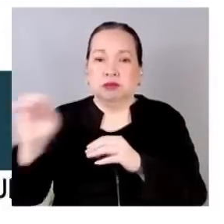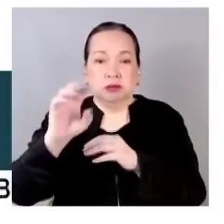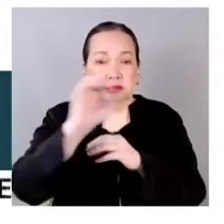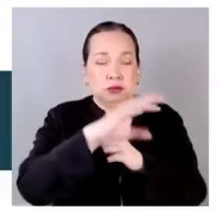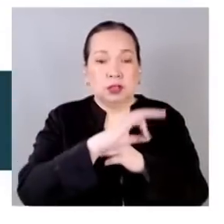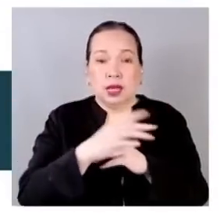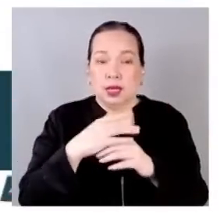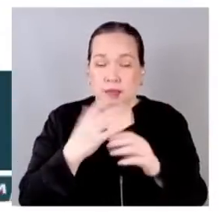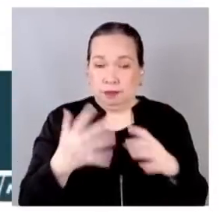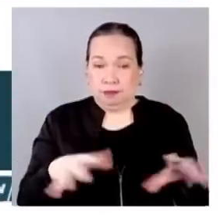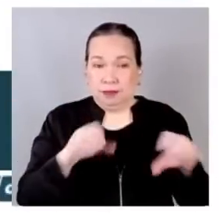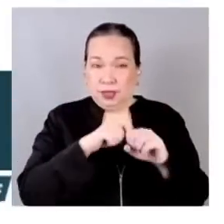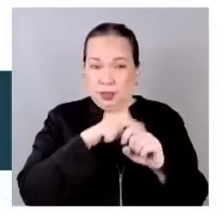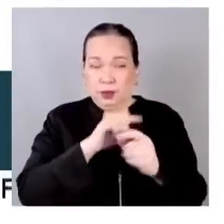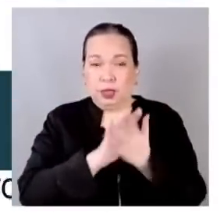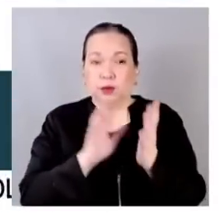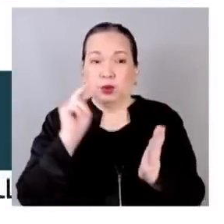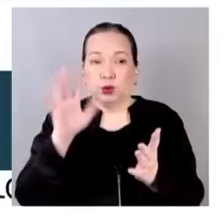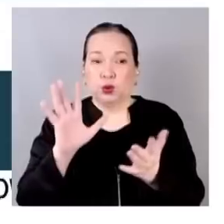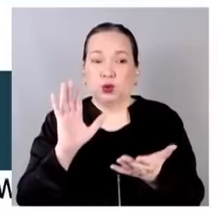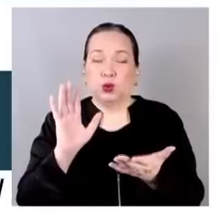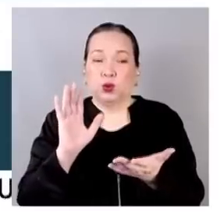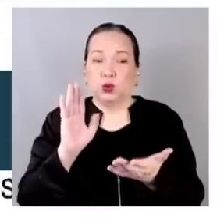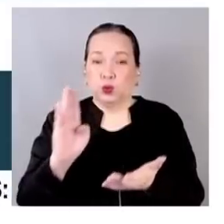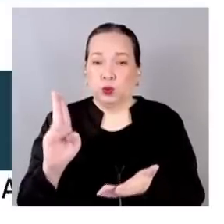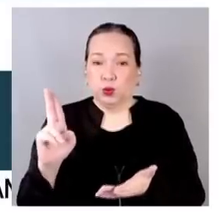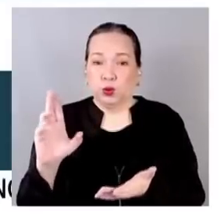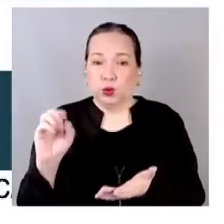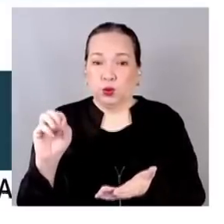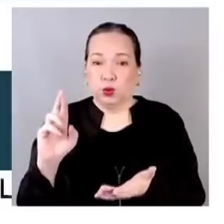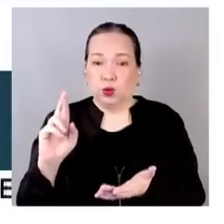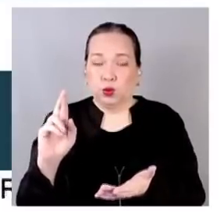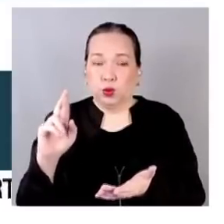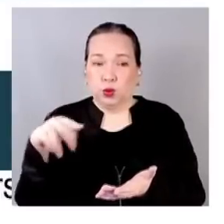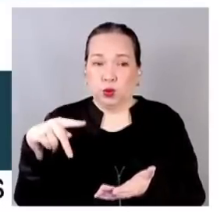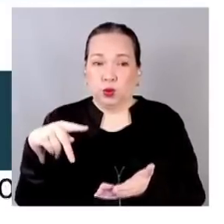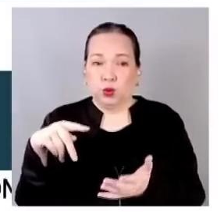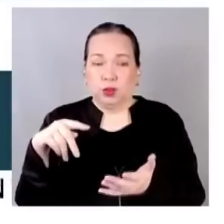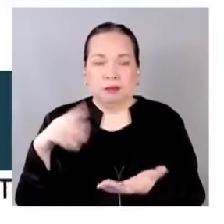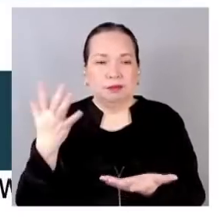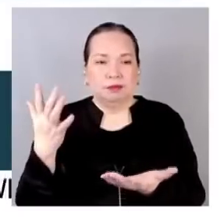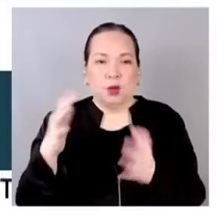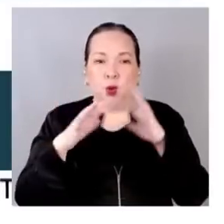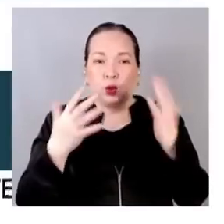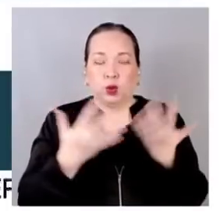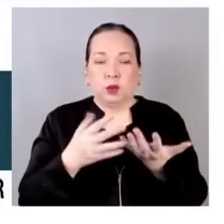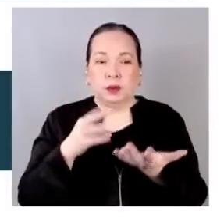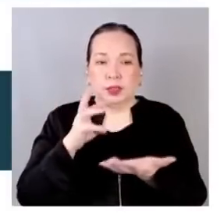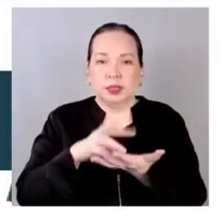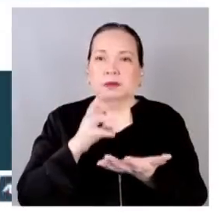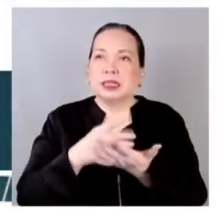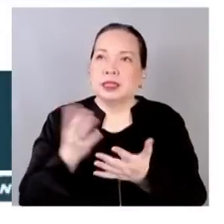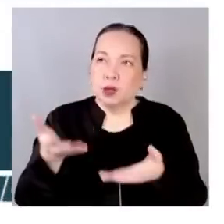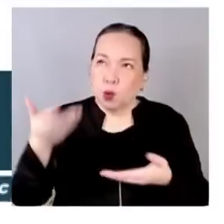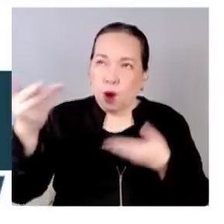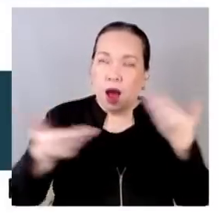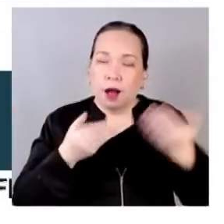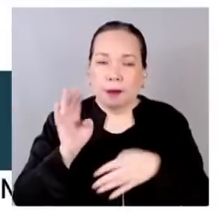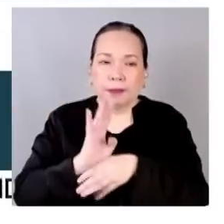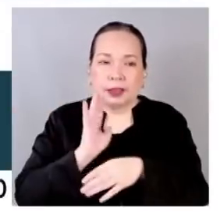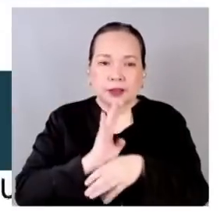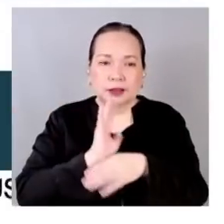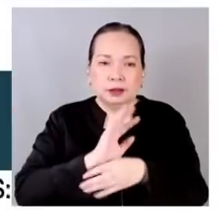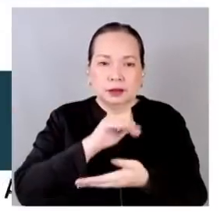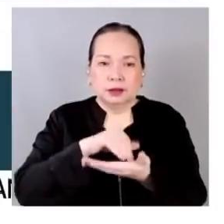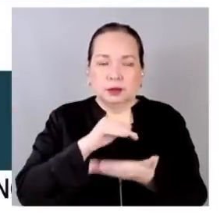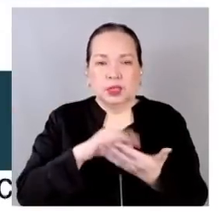new BUCOR Global City. I'll be leasing maybe more than